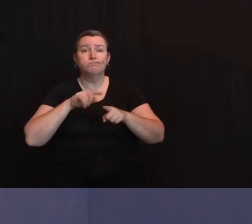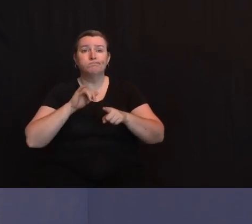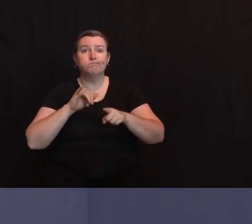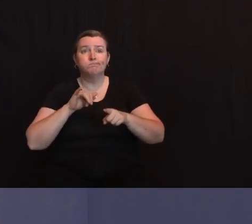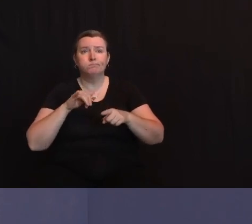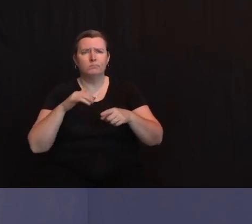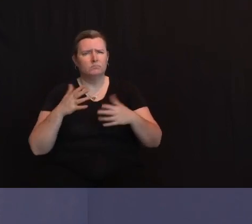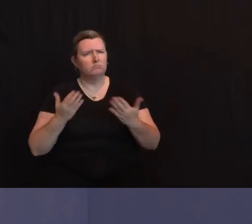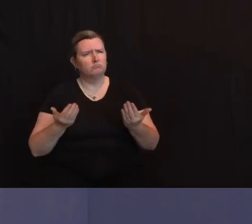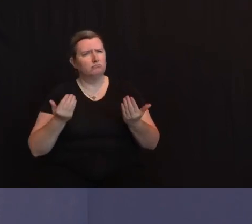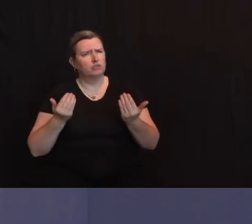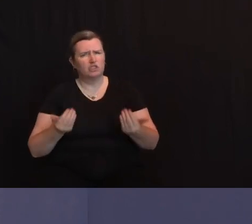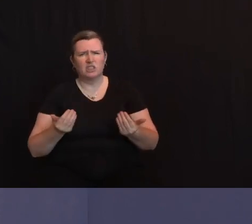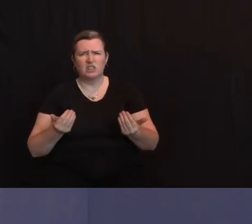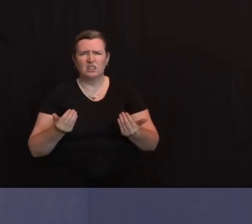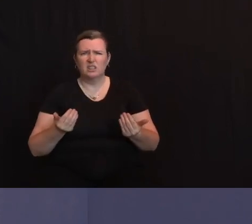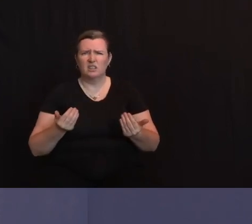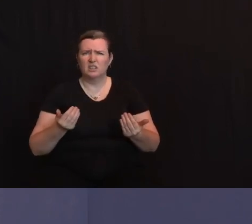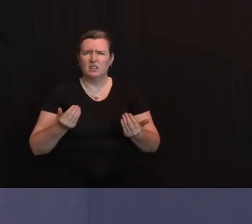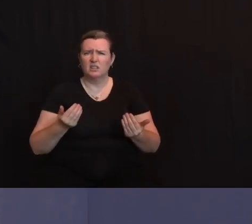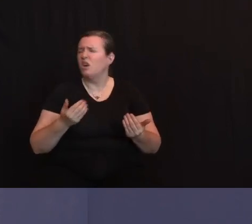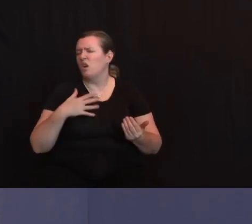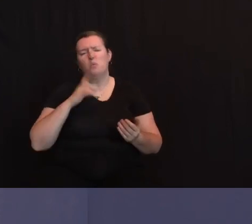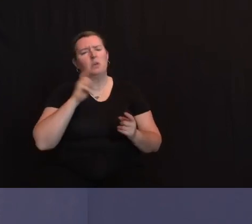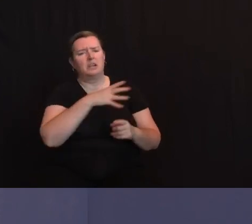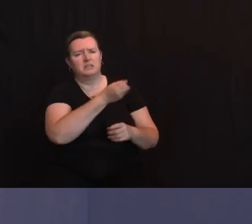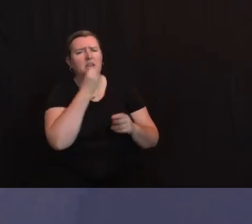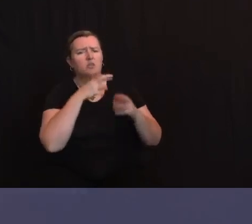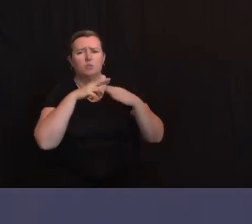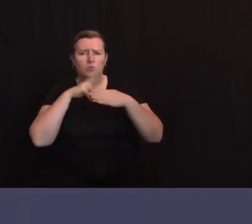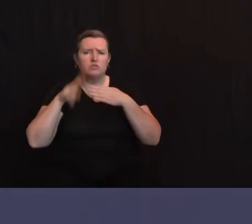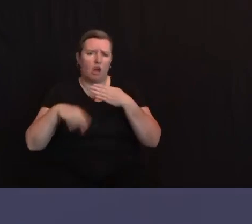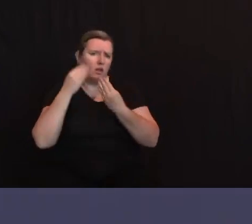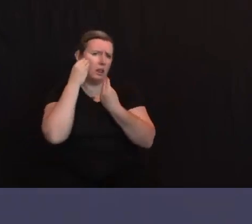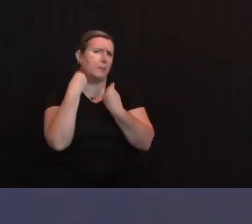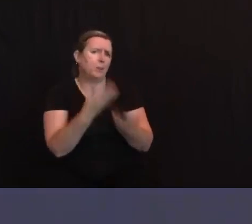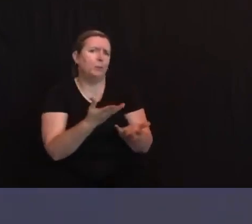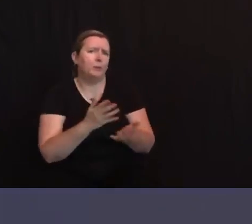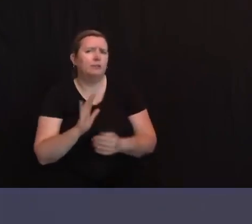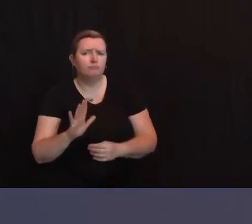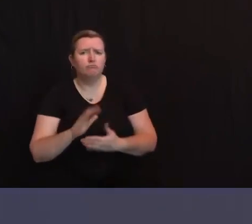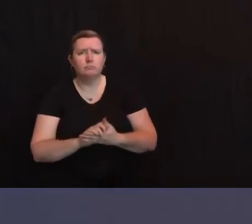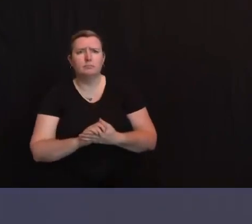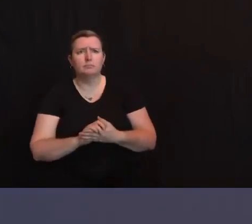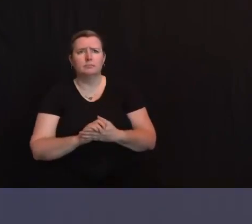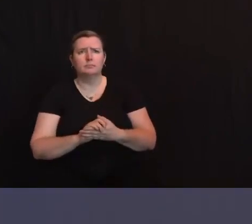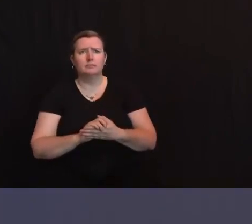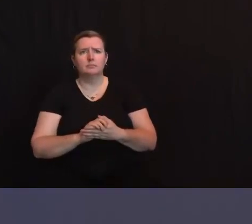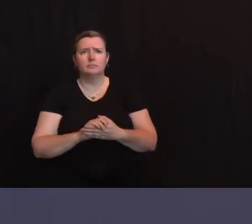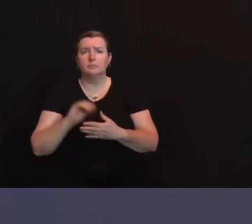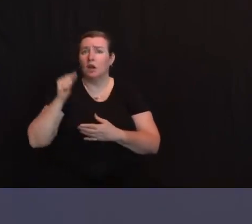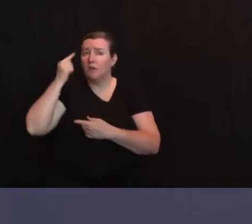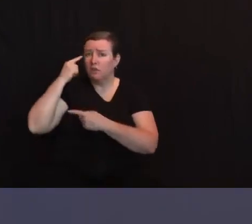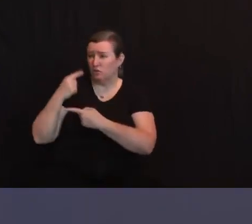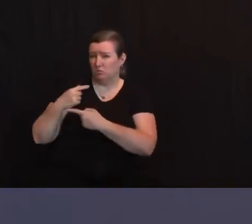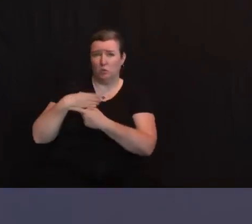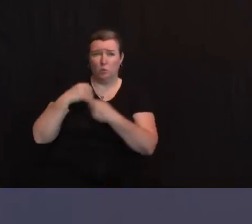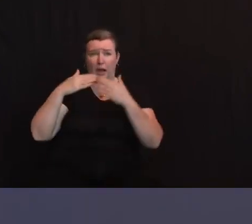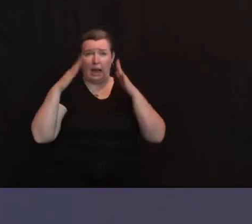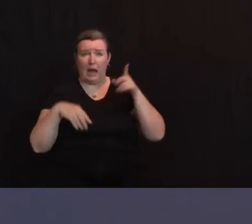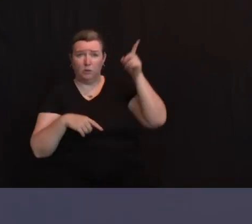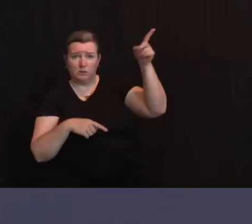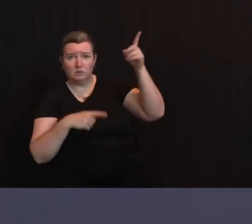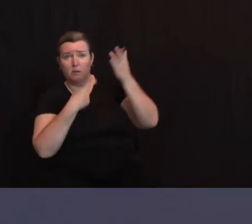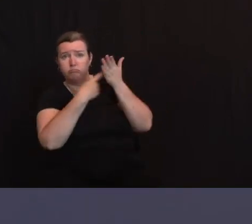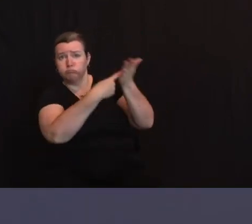today if that would be helpful. The White House has been talking for a couple of weeks, and I think it's fair to say, Judy, while we welcome it, we're